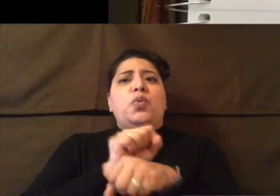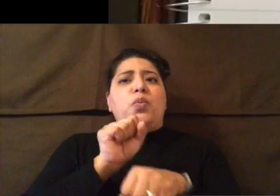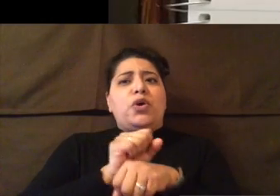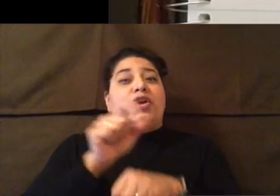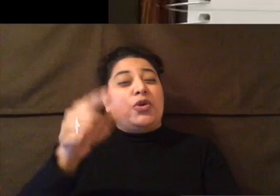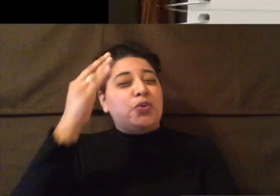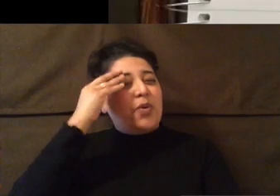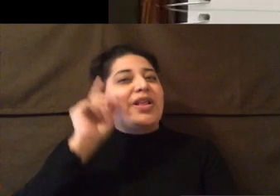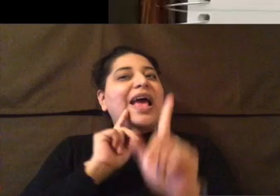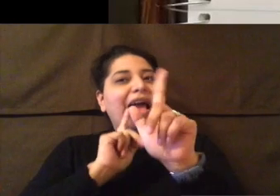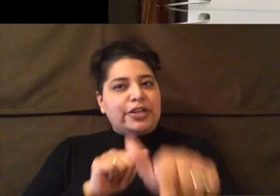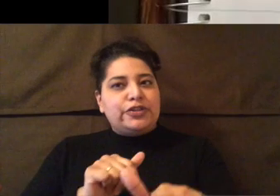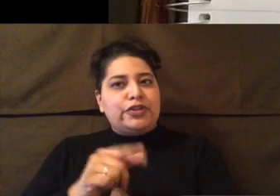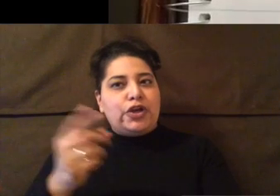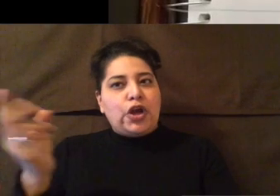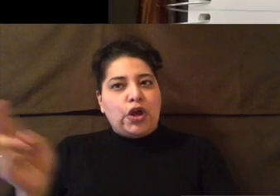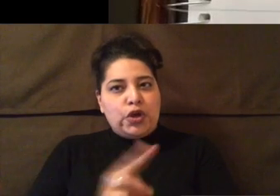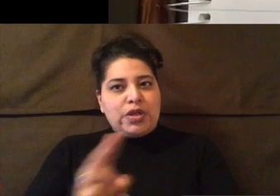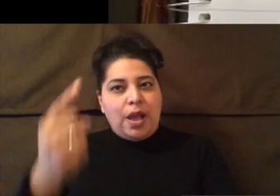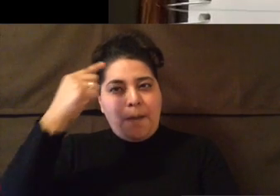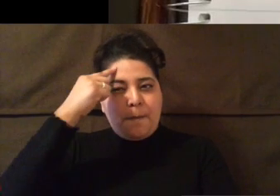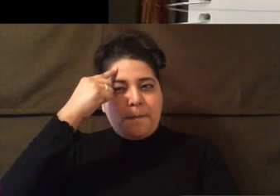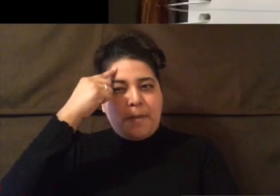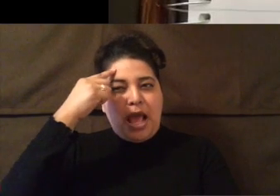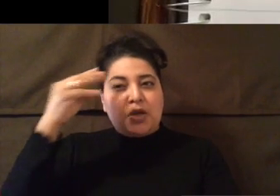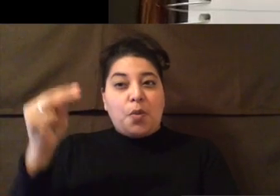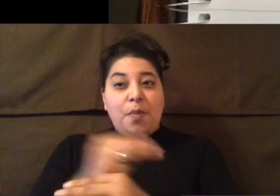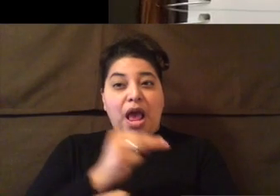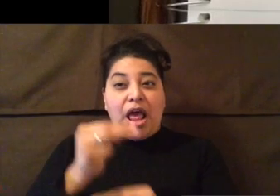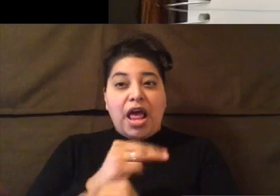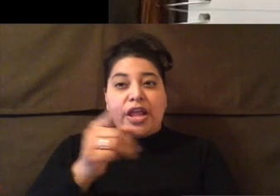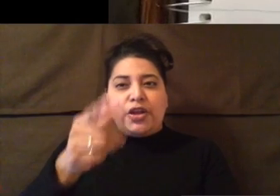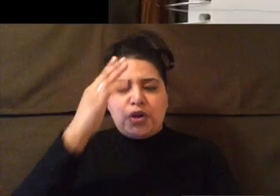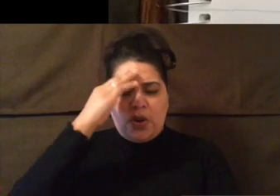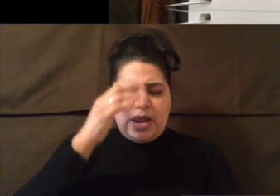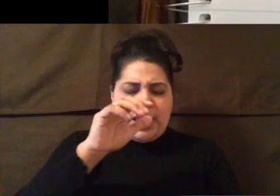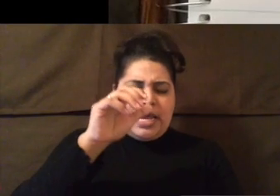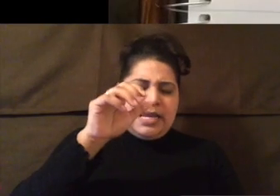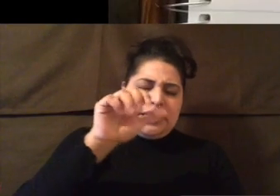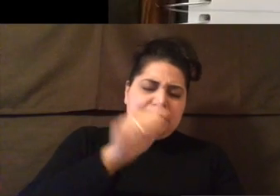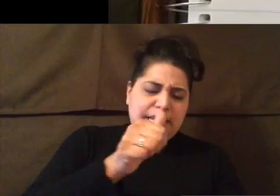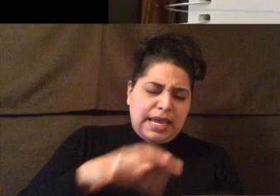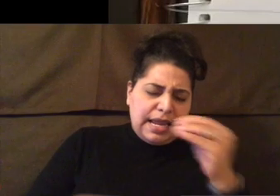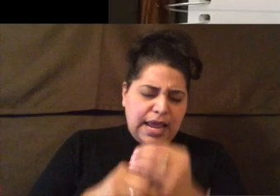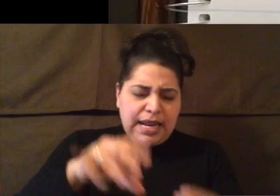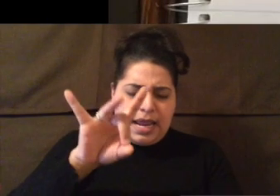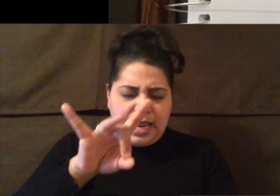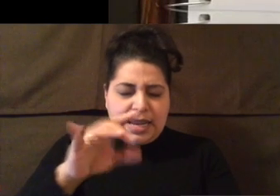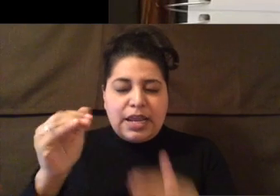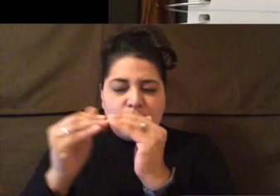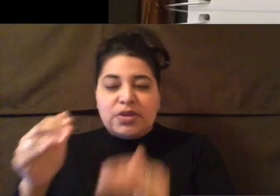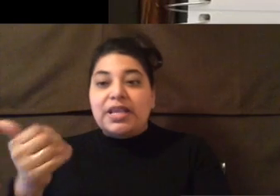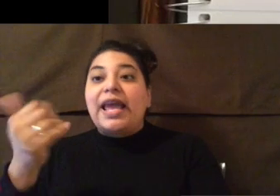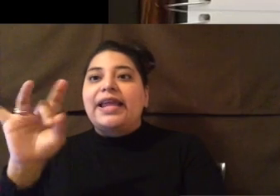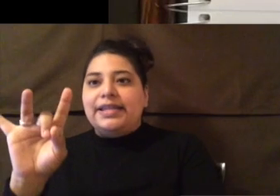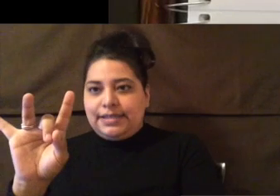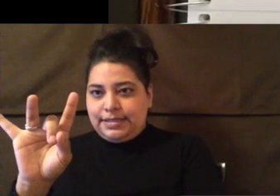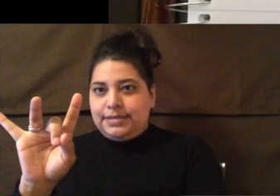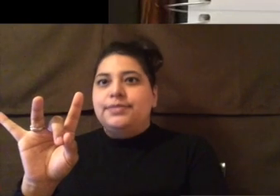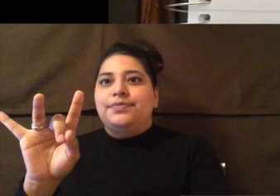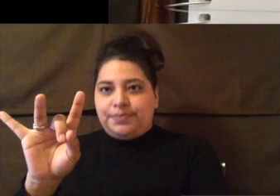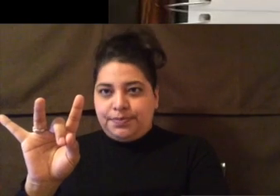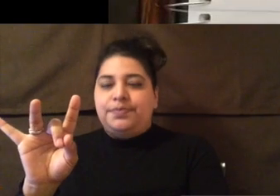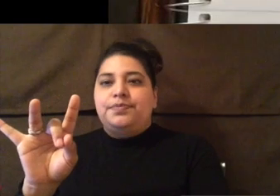job. You know what this is. Using your mental math, you know that 10 minutes and 8 minutes is